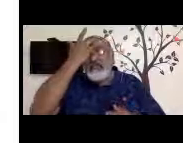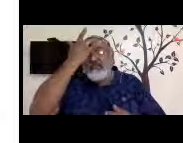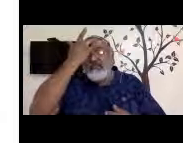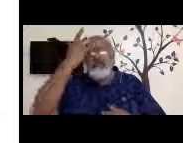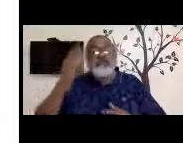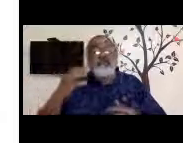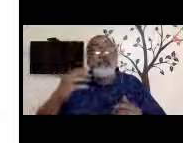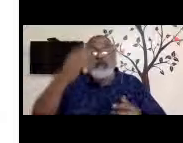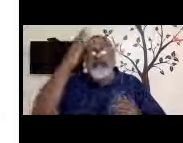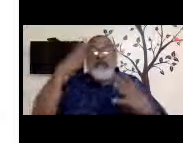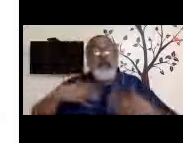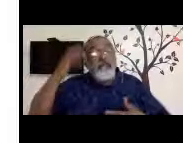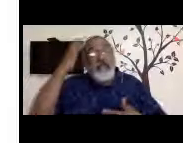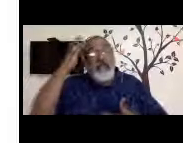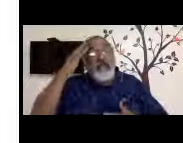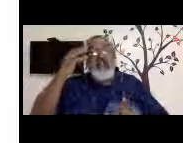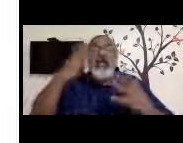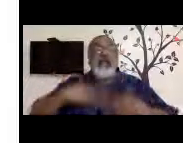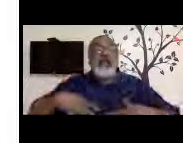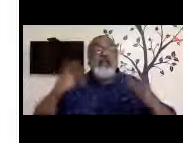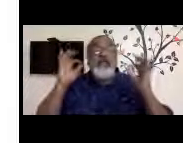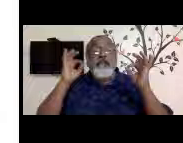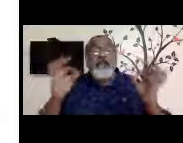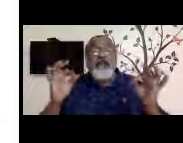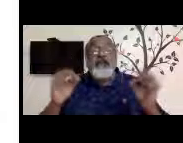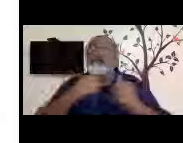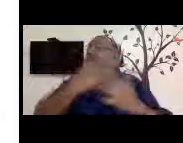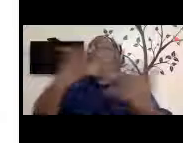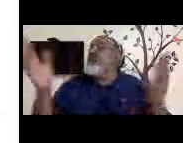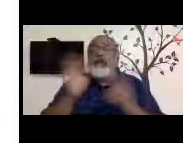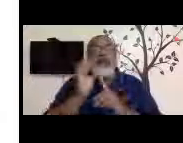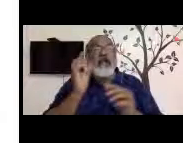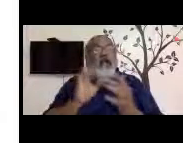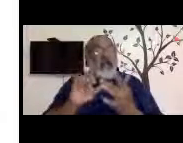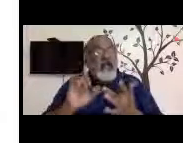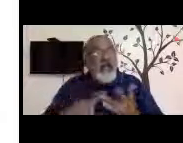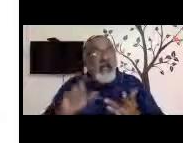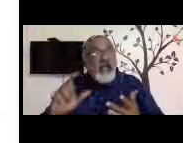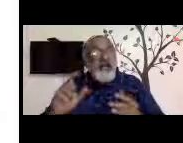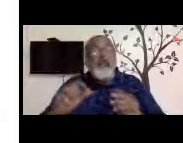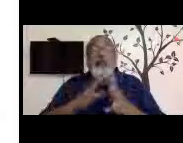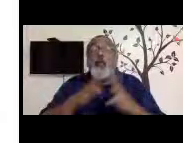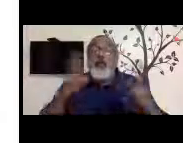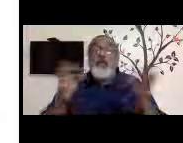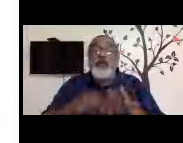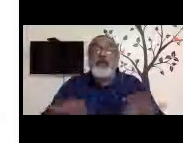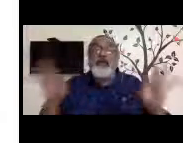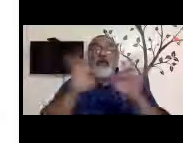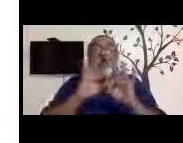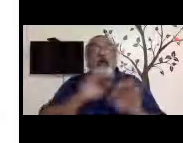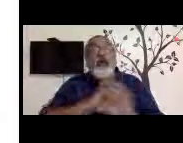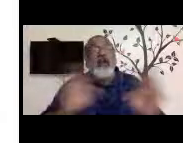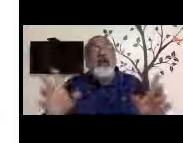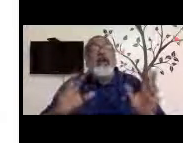mental health. Mental health is not only important for general public, but it is more so important for people with